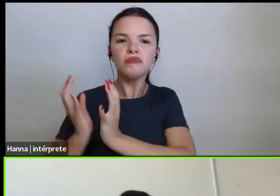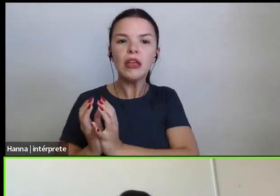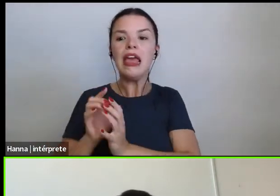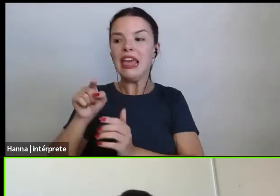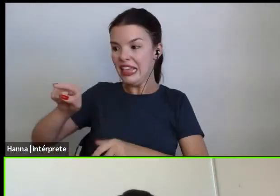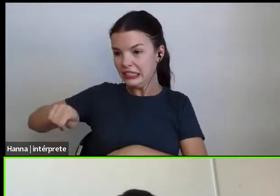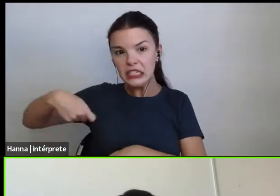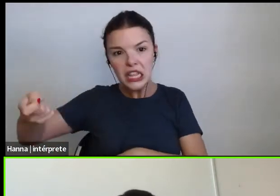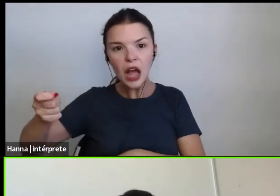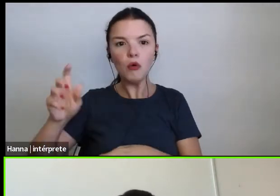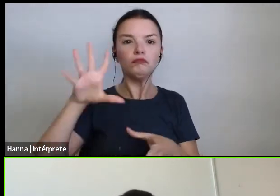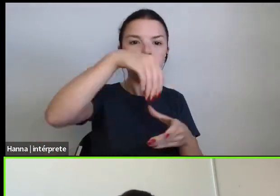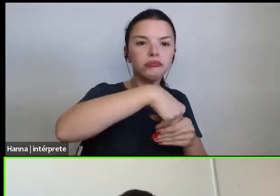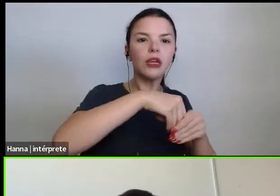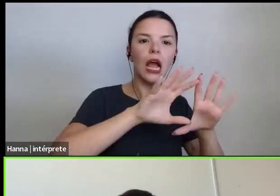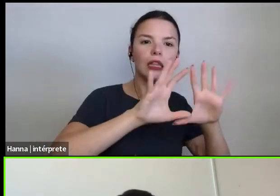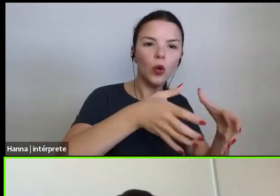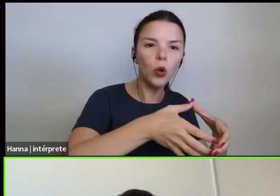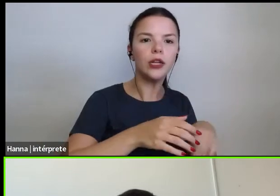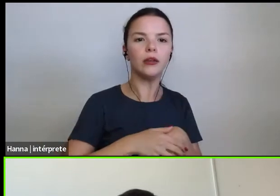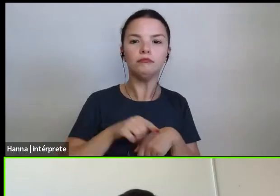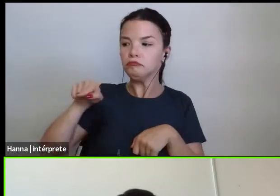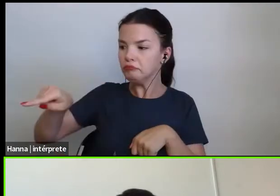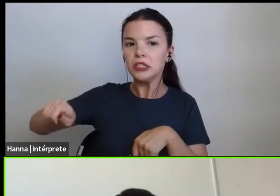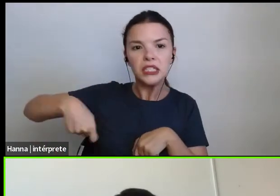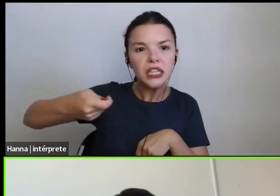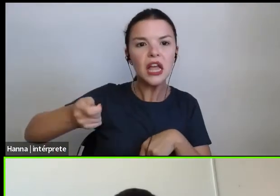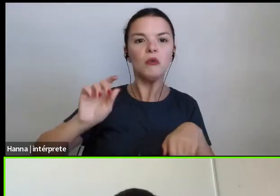right? And then we noticed that